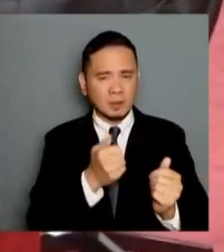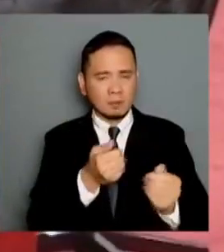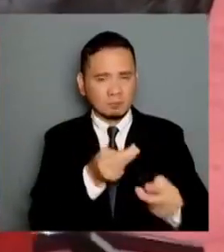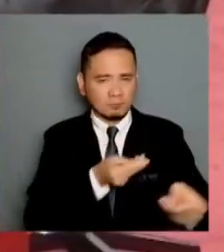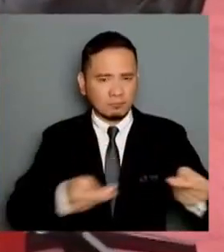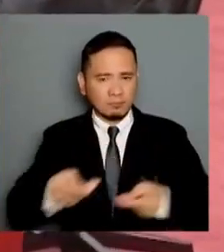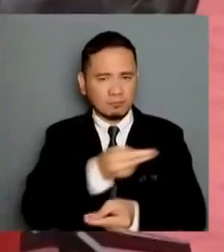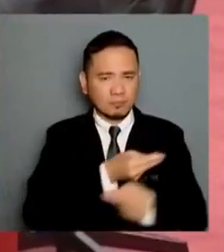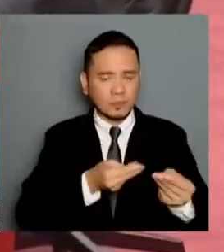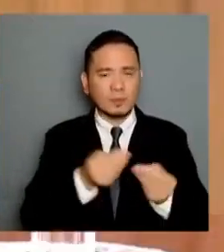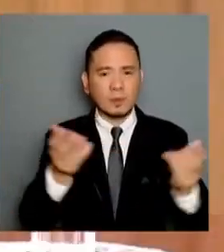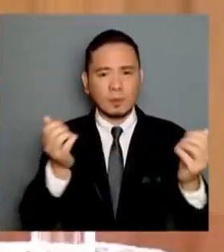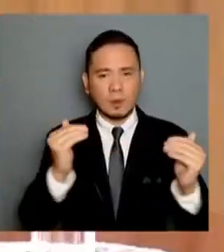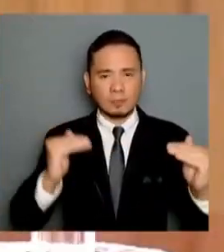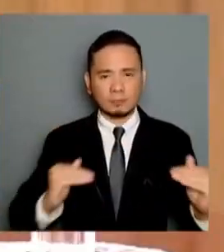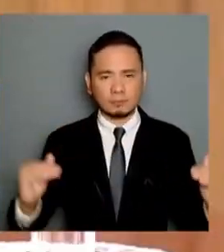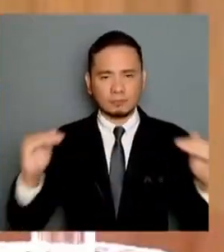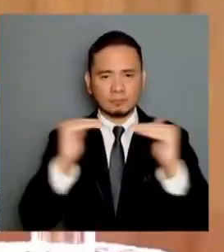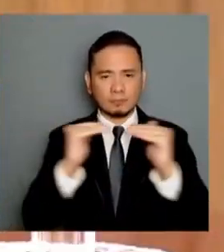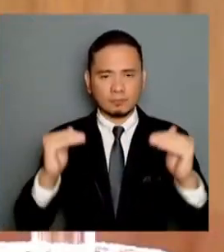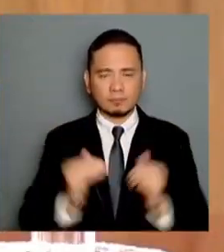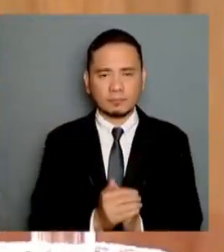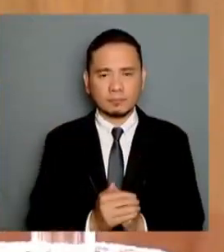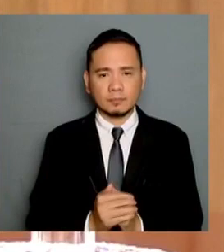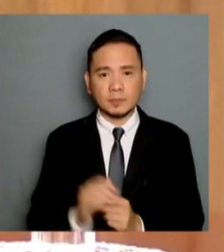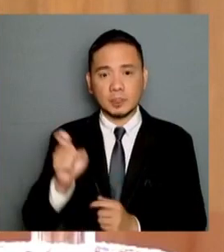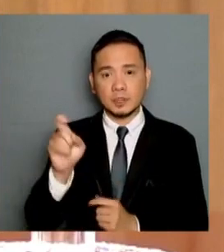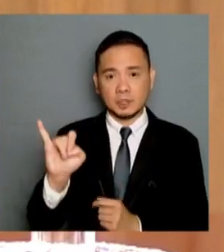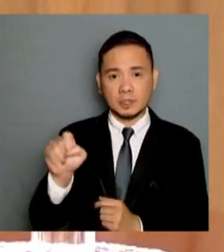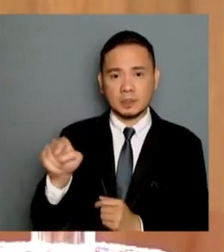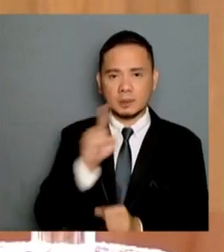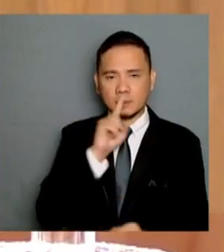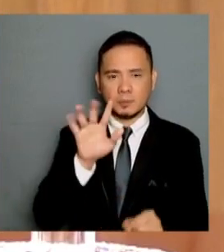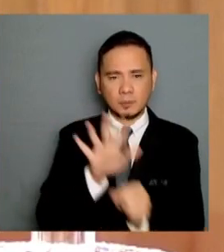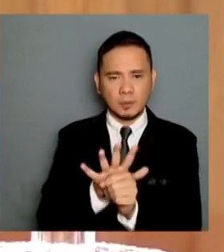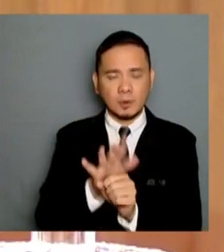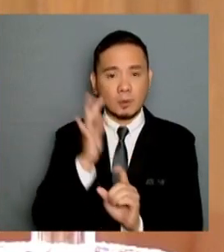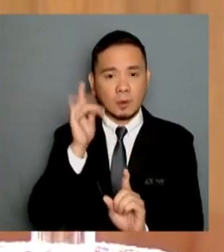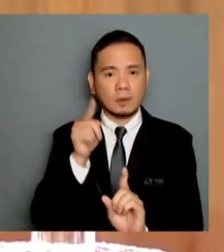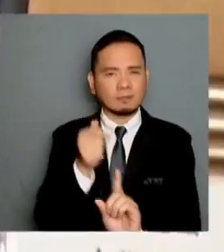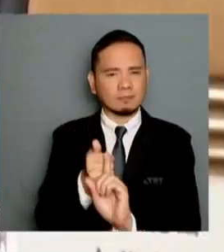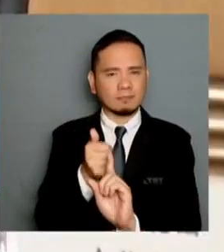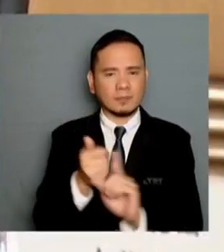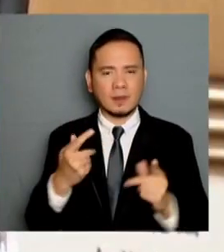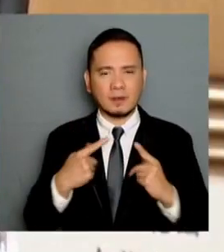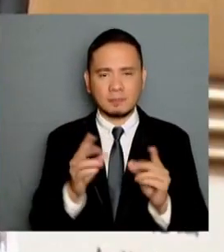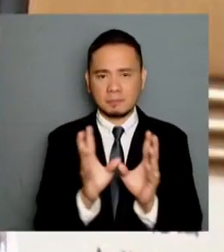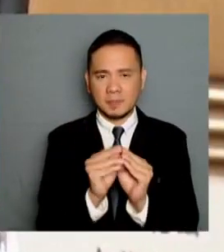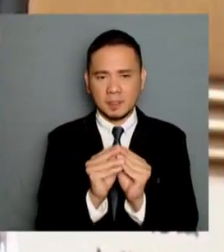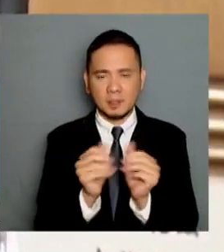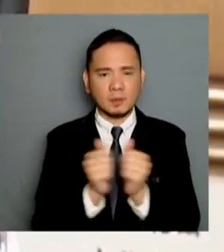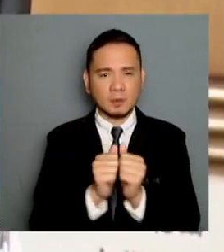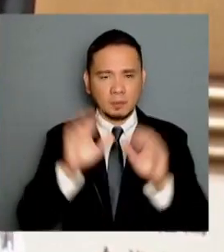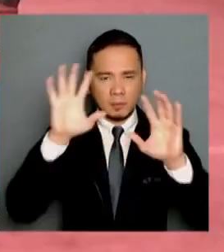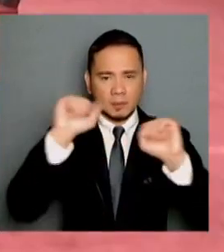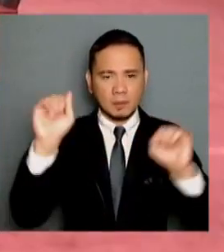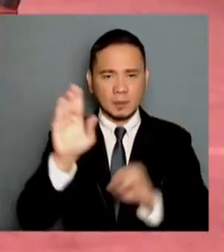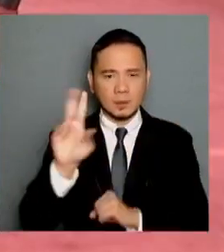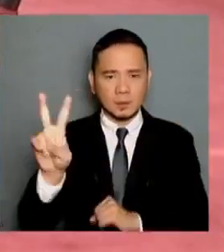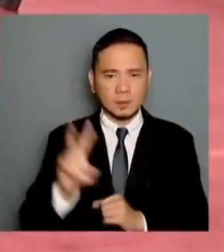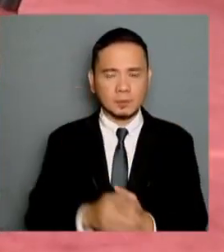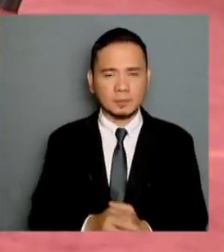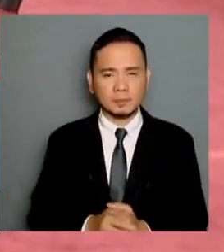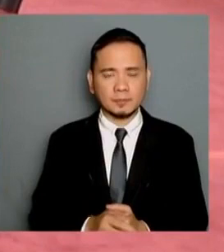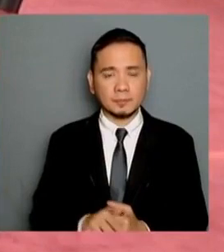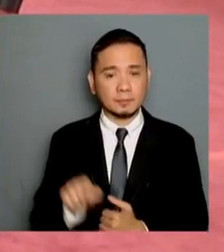Malacanang, Xi made the commitment during a bilateral meeting with President Ferdinand Marcos Jr. That's after the Philippine leader noted that